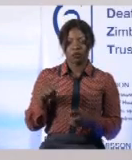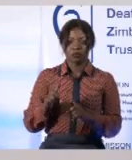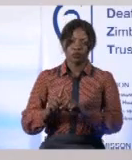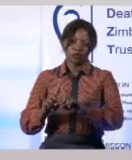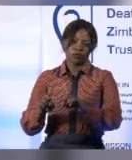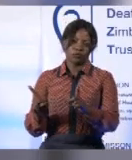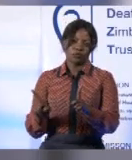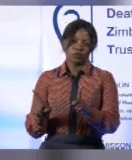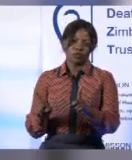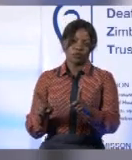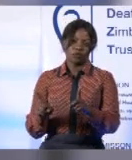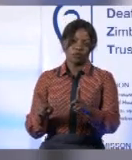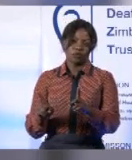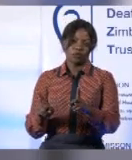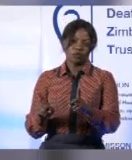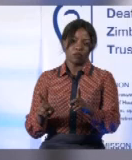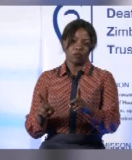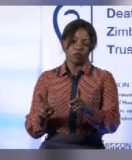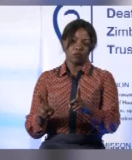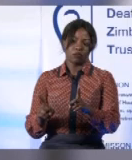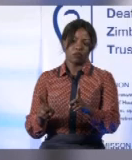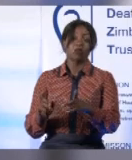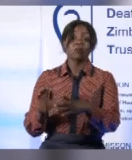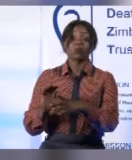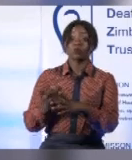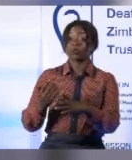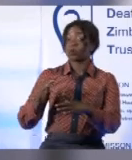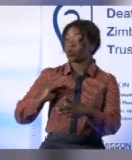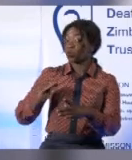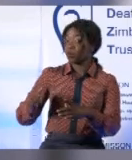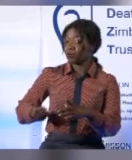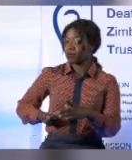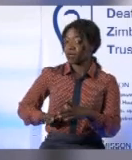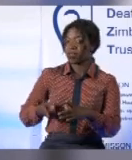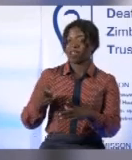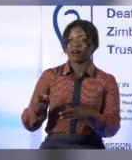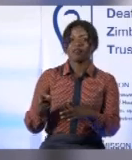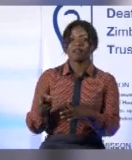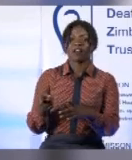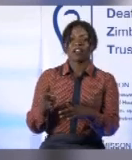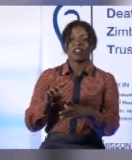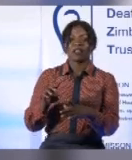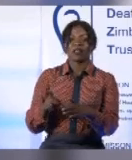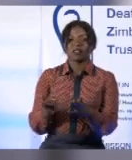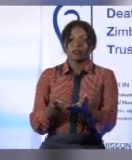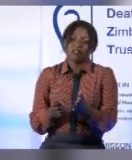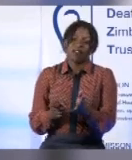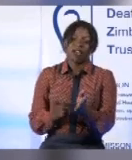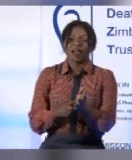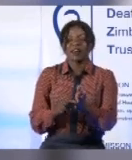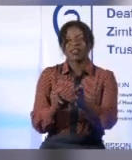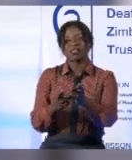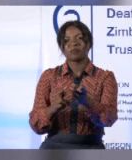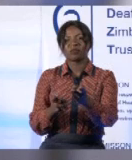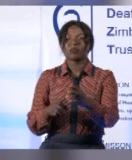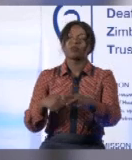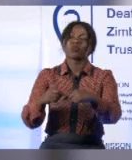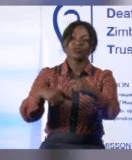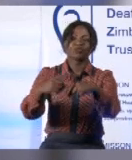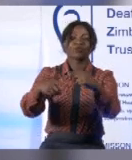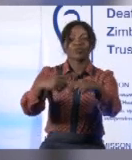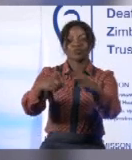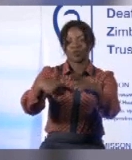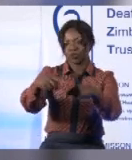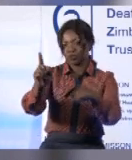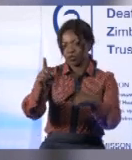because my clients are sort of relationship clients, like something that happens over time. So it's